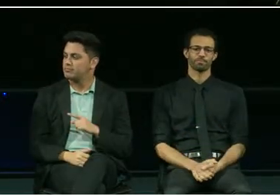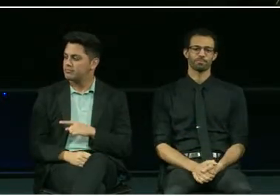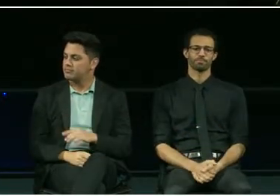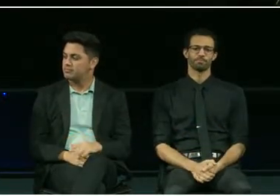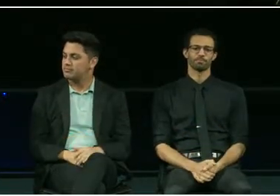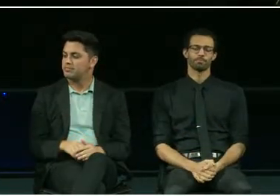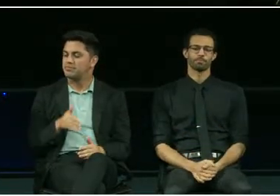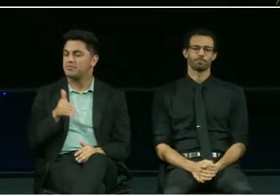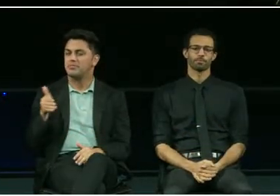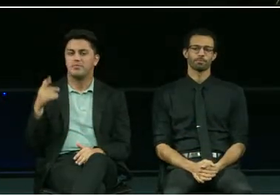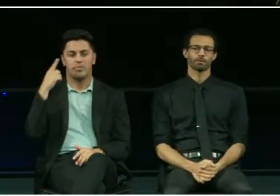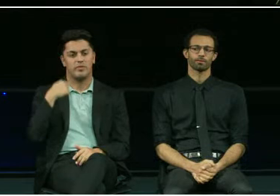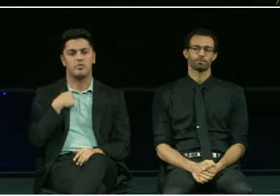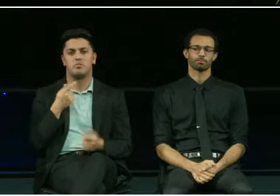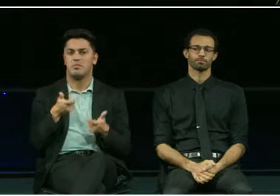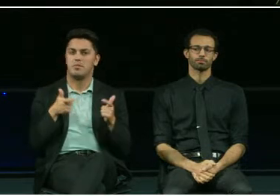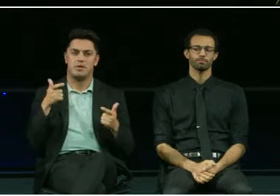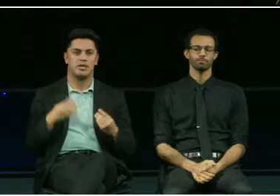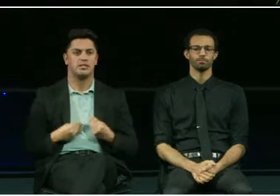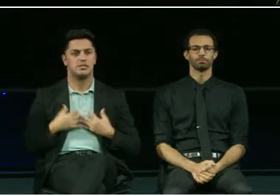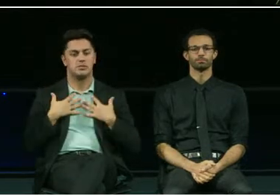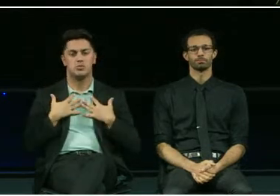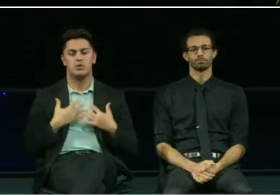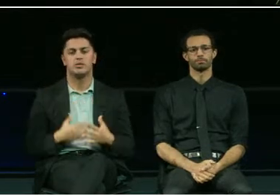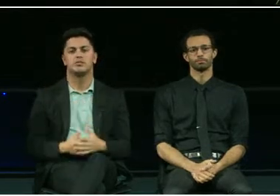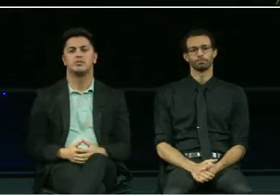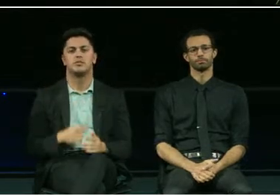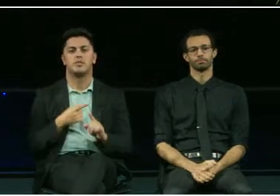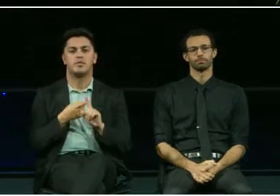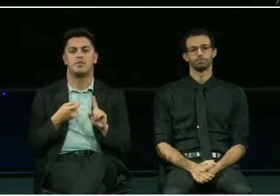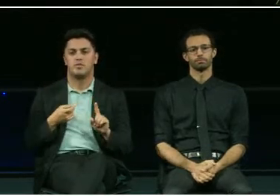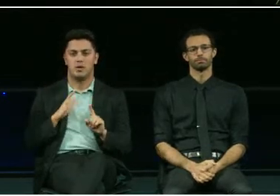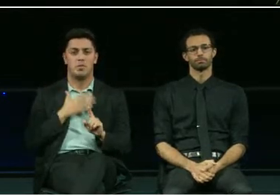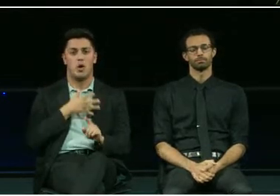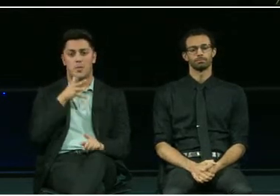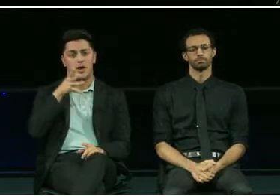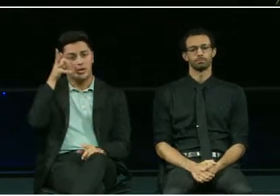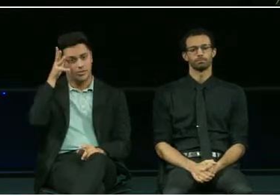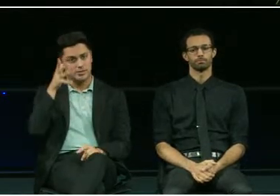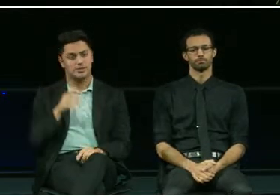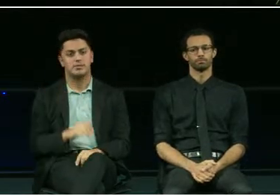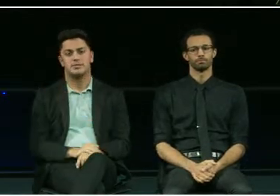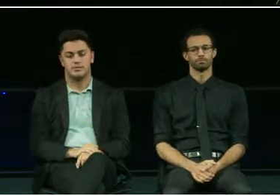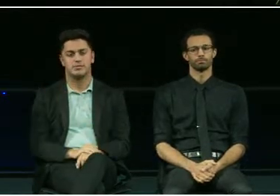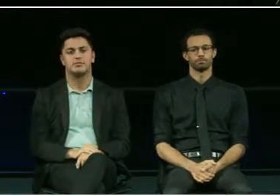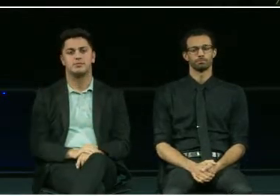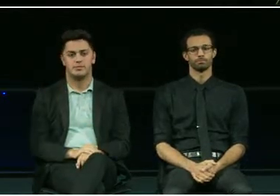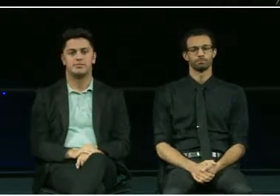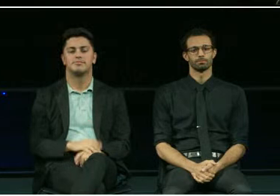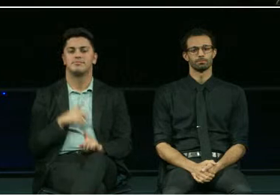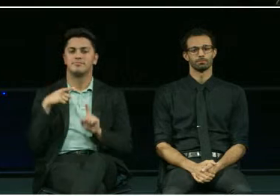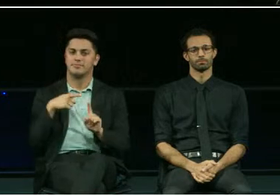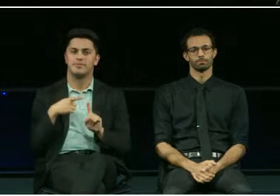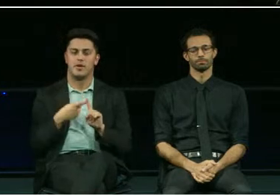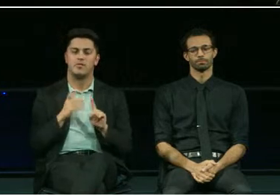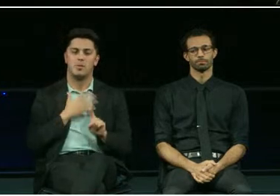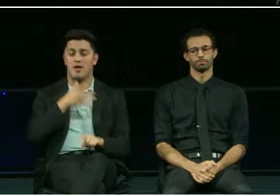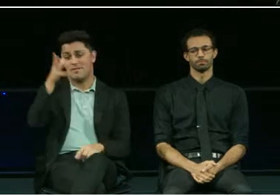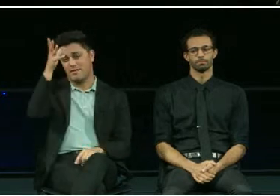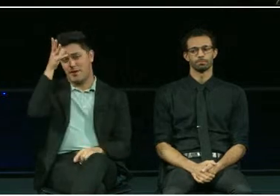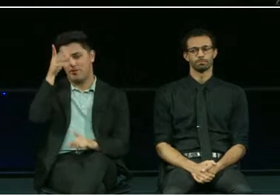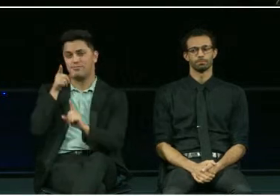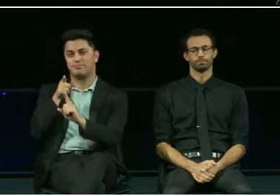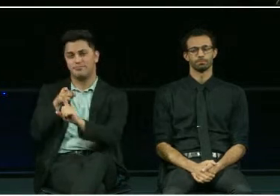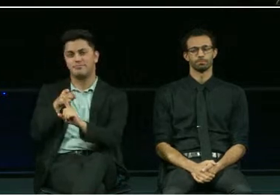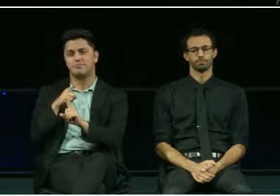Well, for me, the biggest inspiration come from our parents, and especially from my old father, because, you